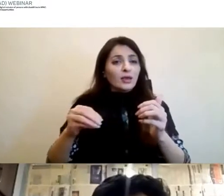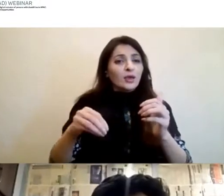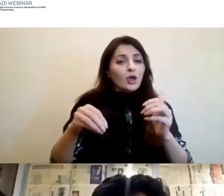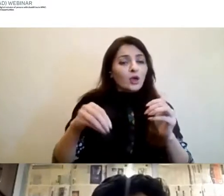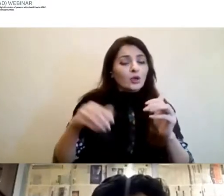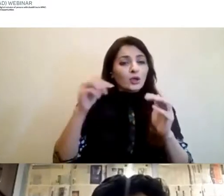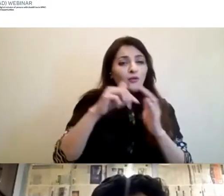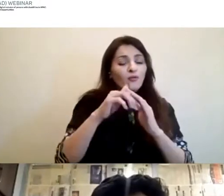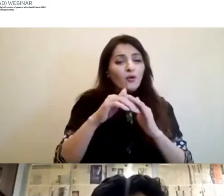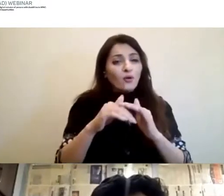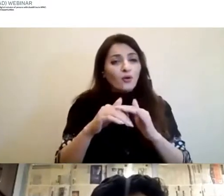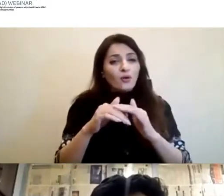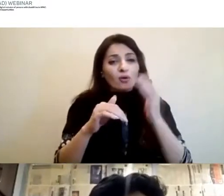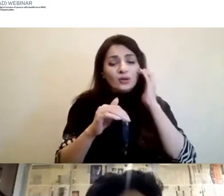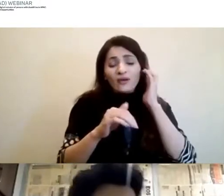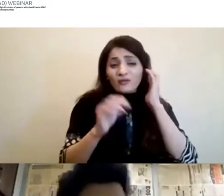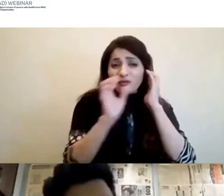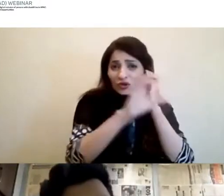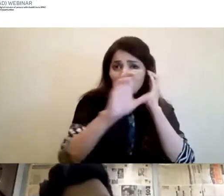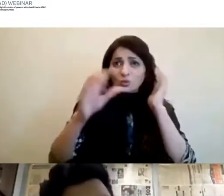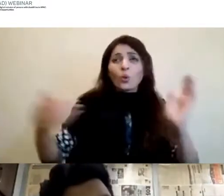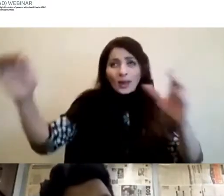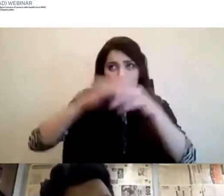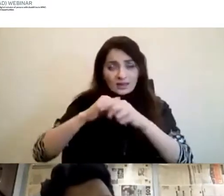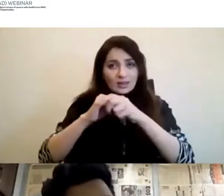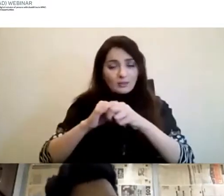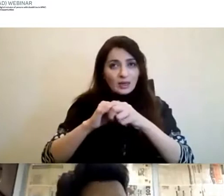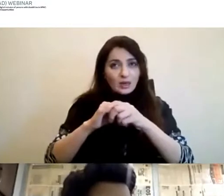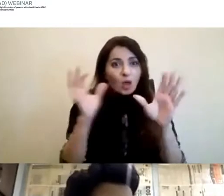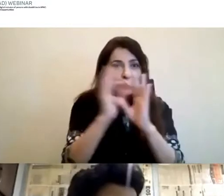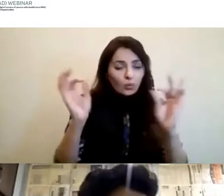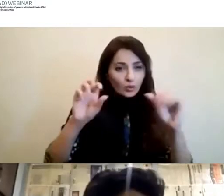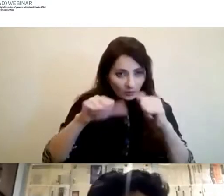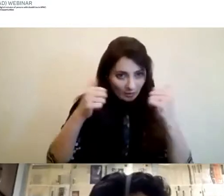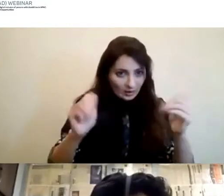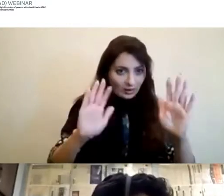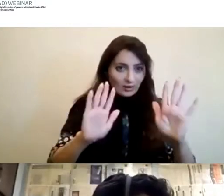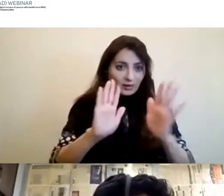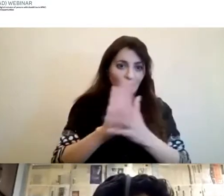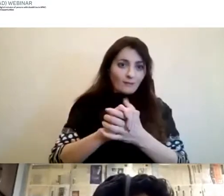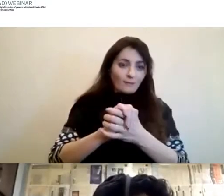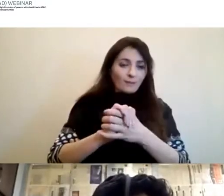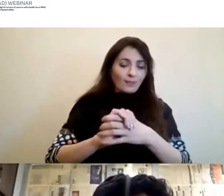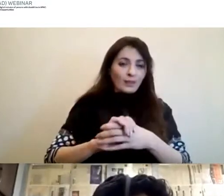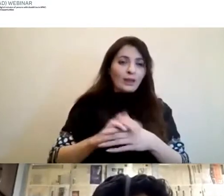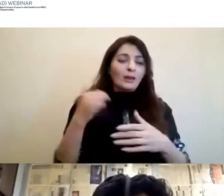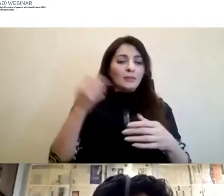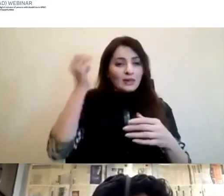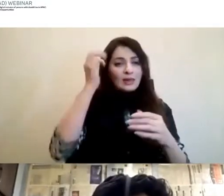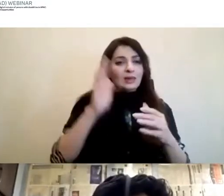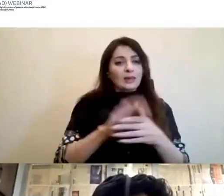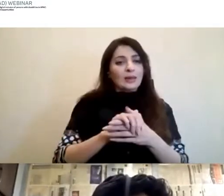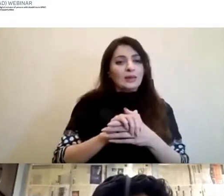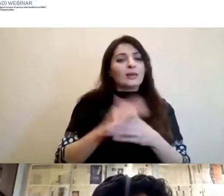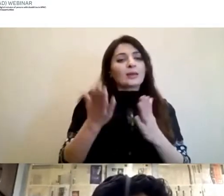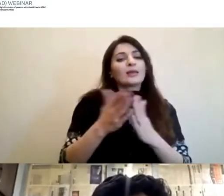into things for accessibility without the concerns and others they would have when addressing other issues. So I think that could open up a lot